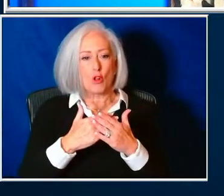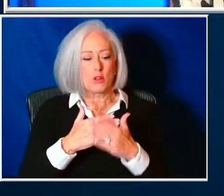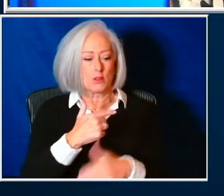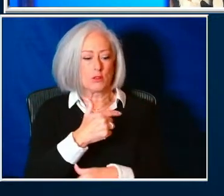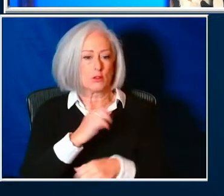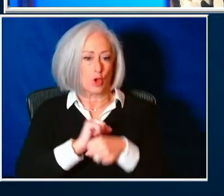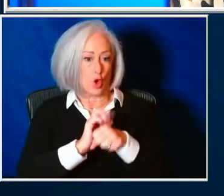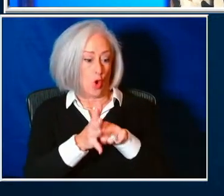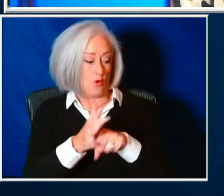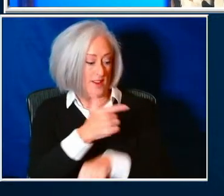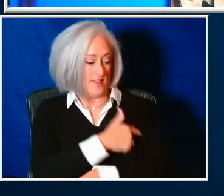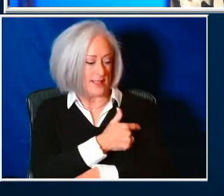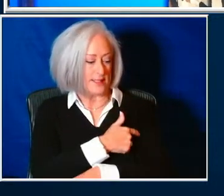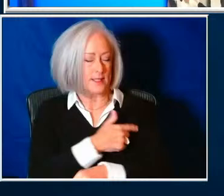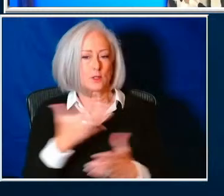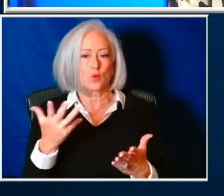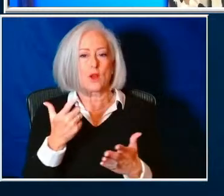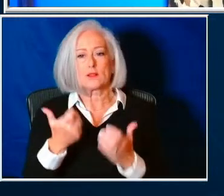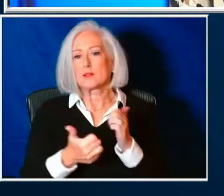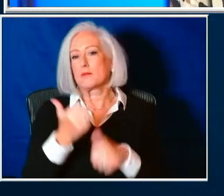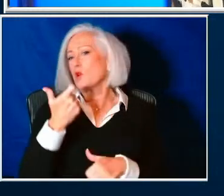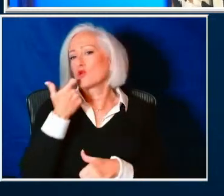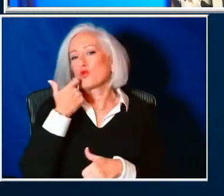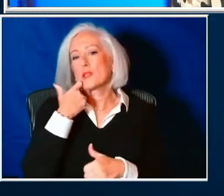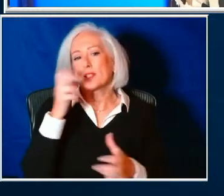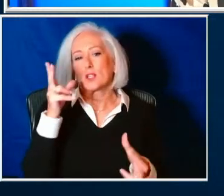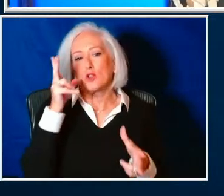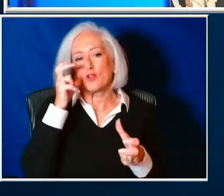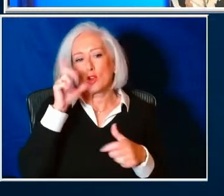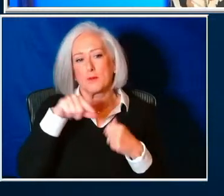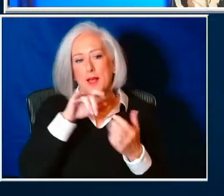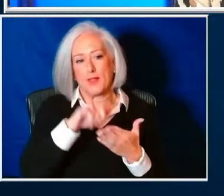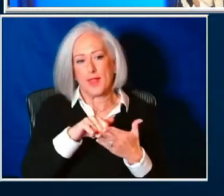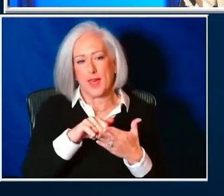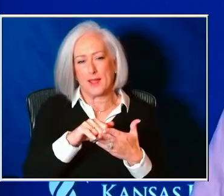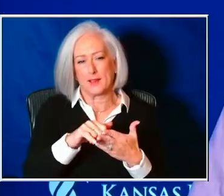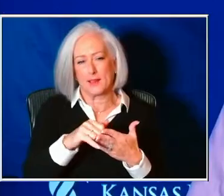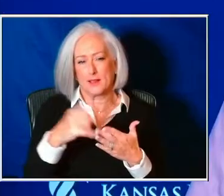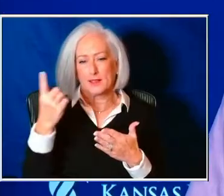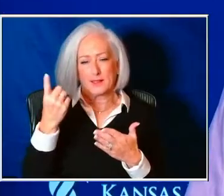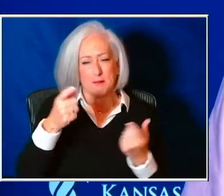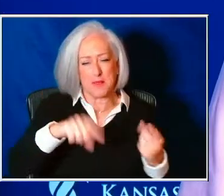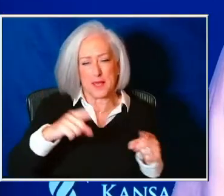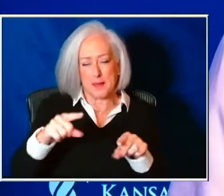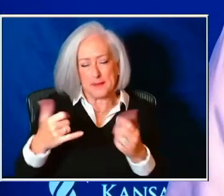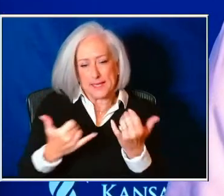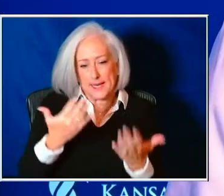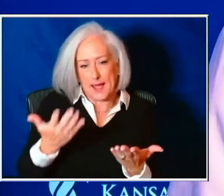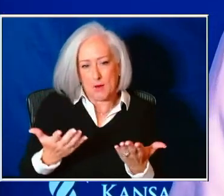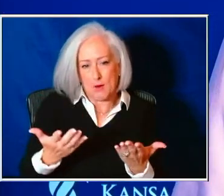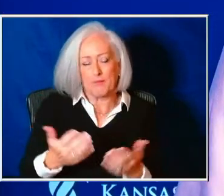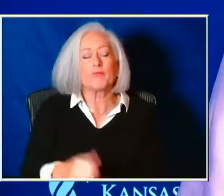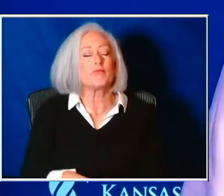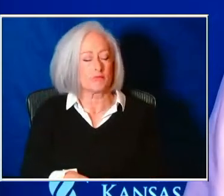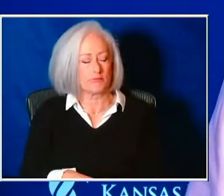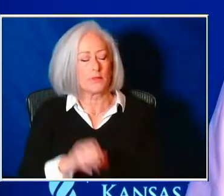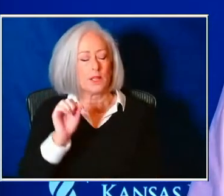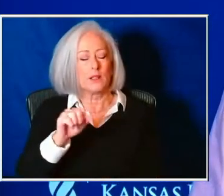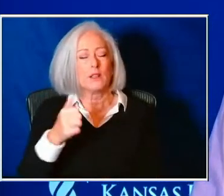you've heard about them? He said he hasn't heard much about them. Is that something that's in the works? What do we know? Yeah, I mean, they are investigating. They're trying to investigate